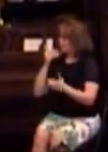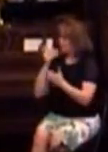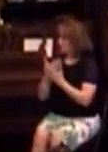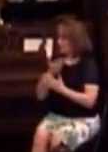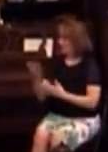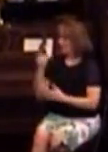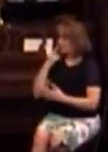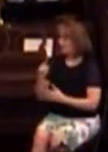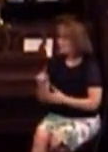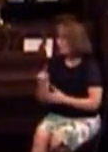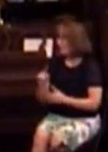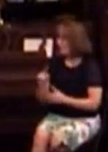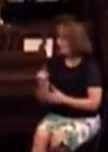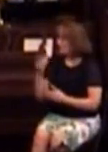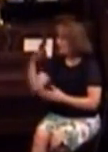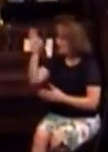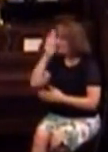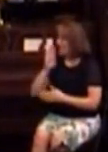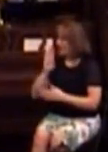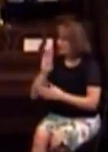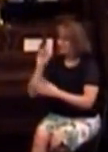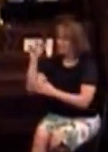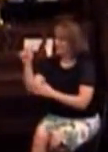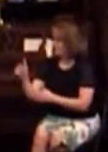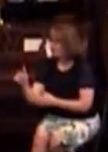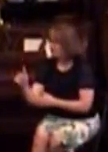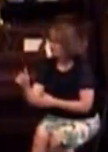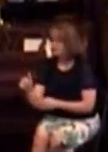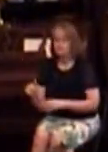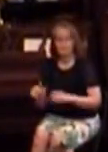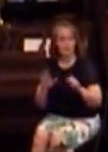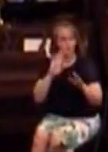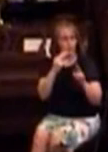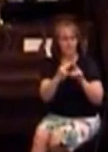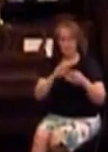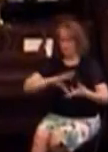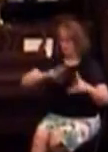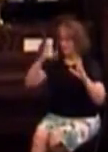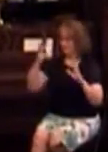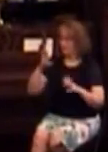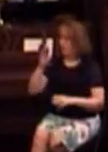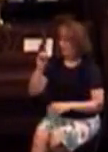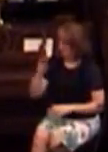God, your name is problematic for me. God